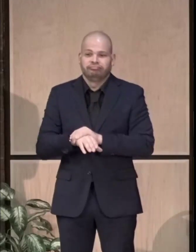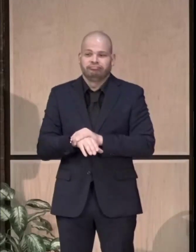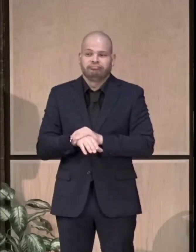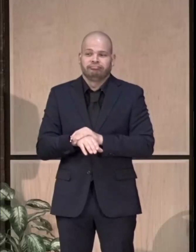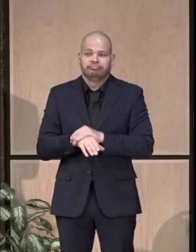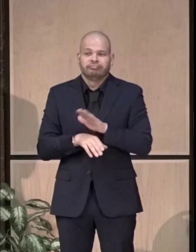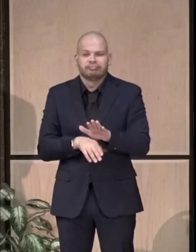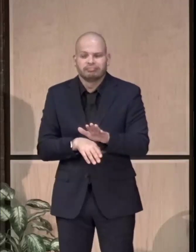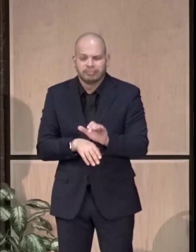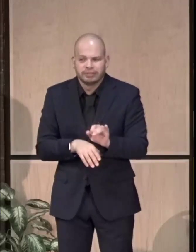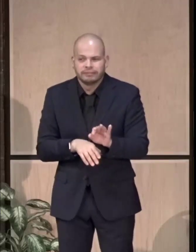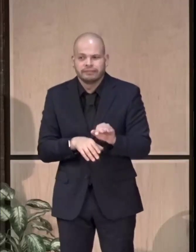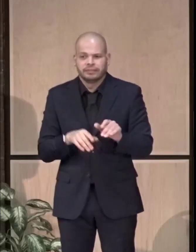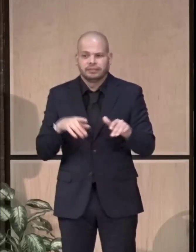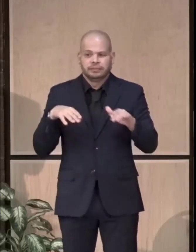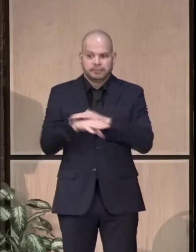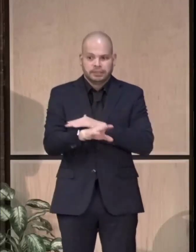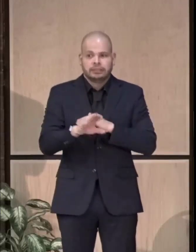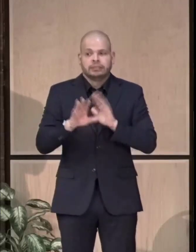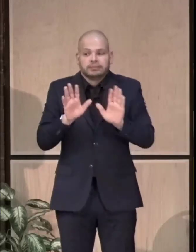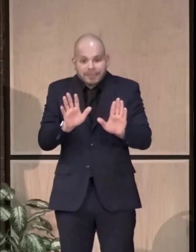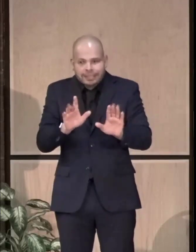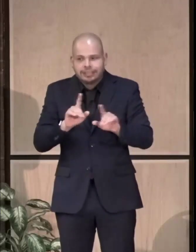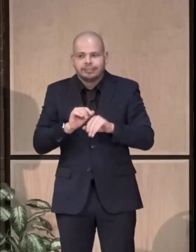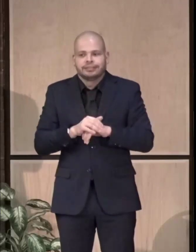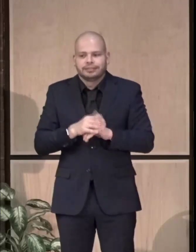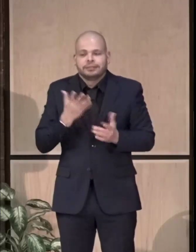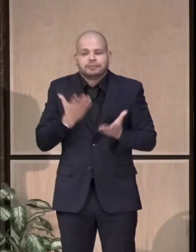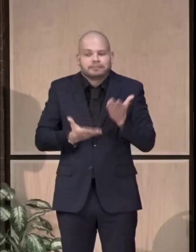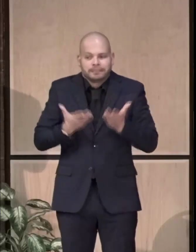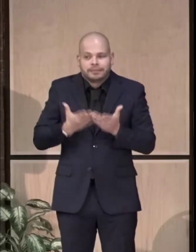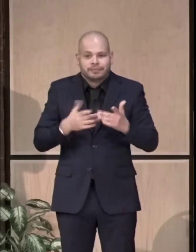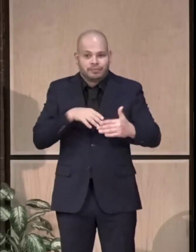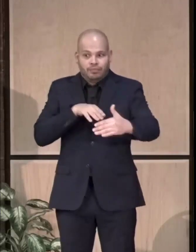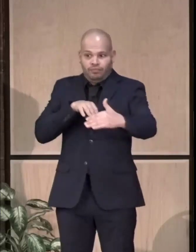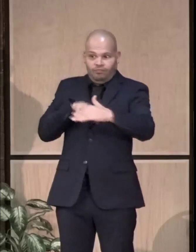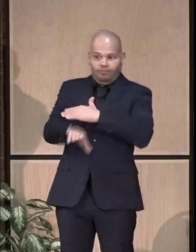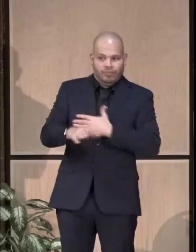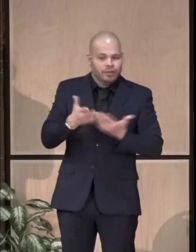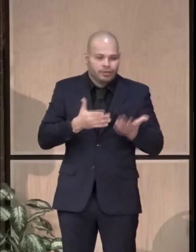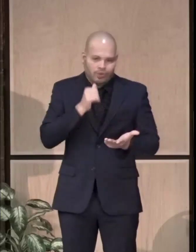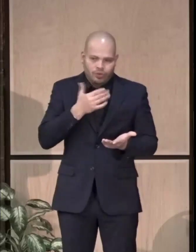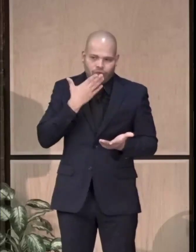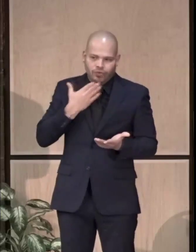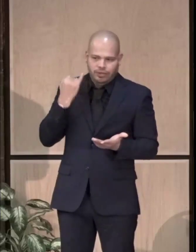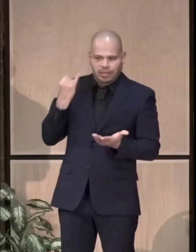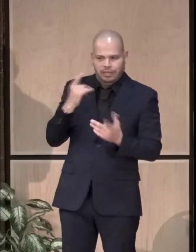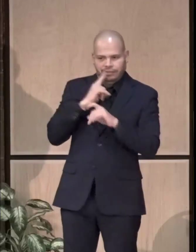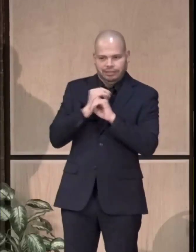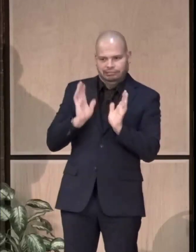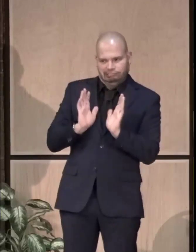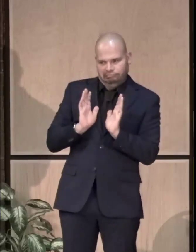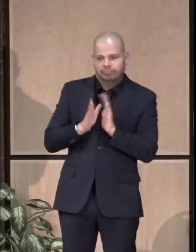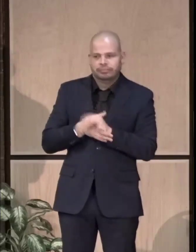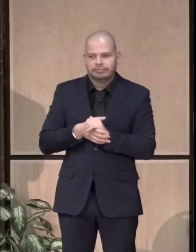That's what I was referring to, that tactically it may not be the best position to push in, meaning go into the house, and that all that we were looking